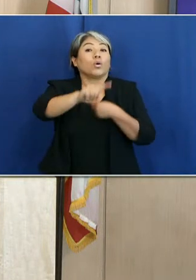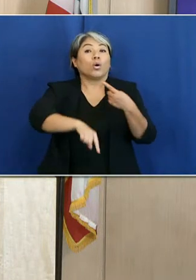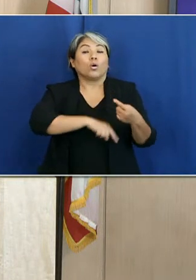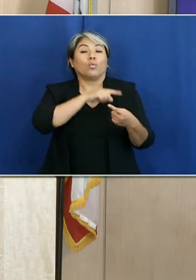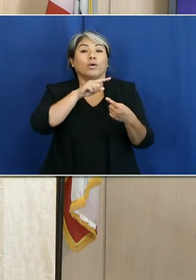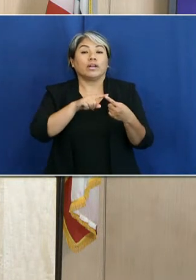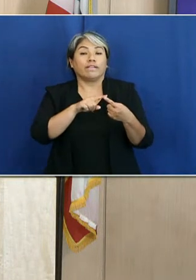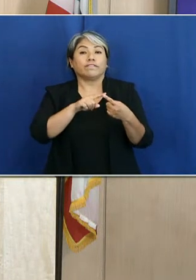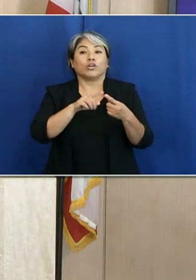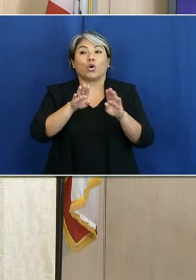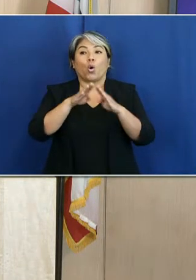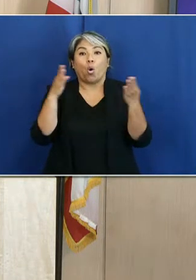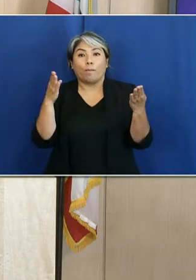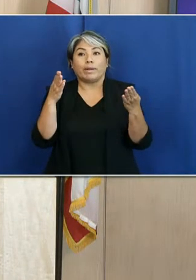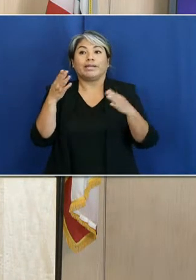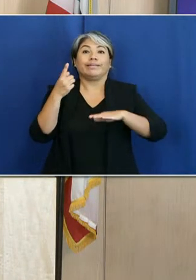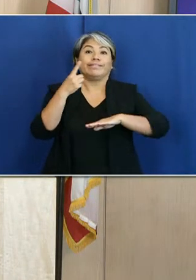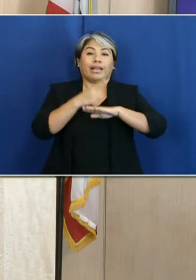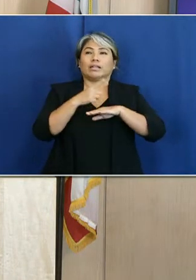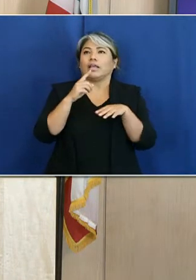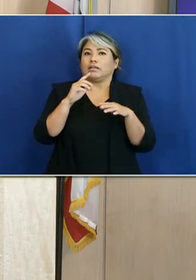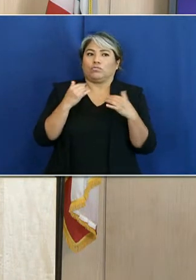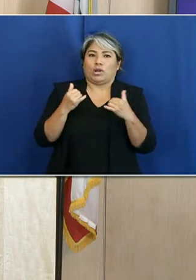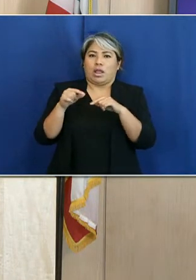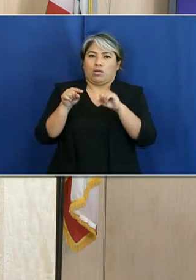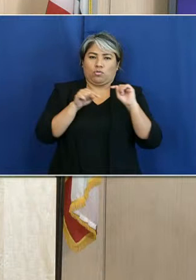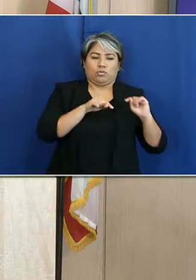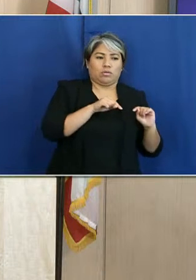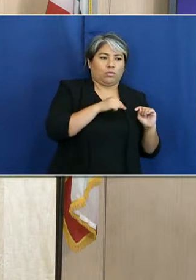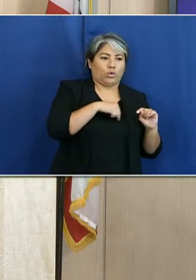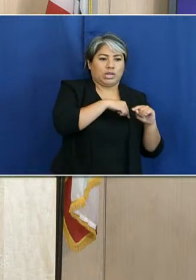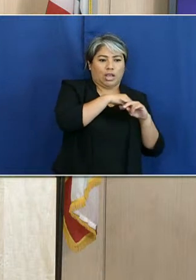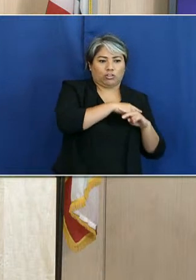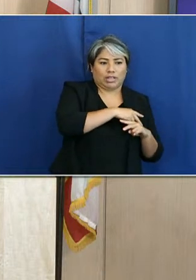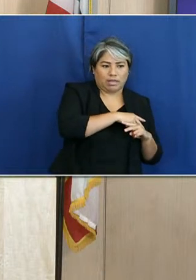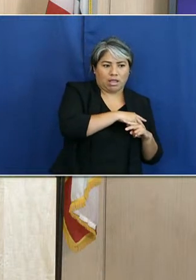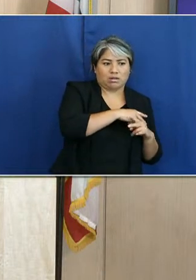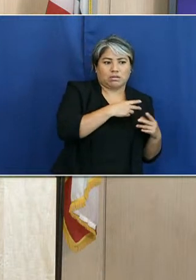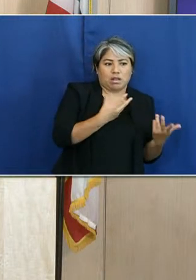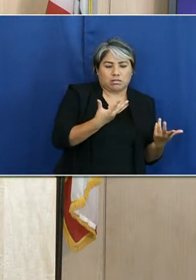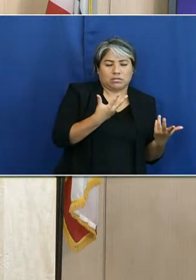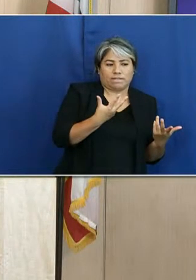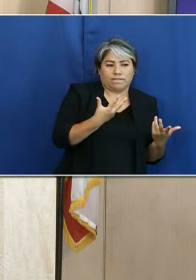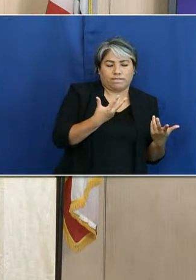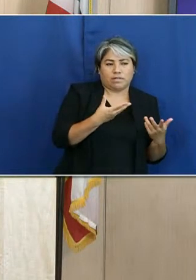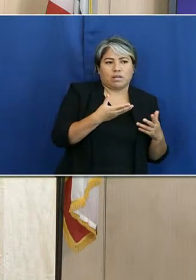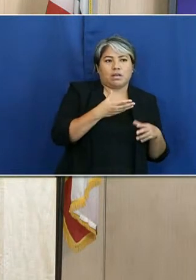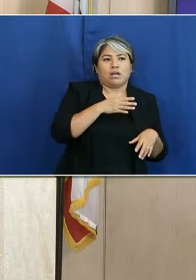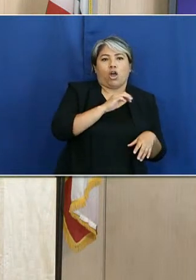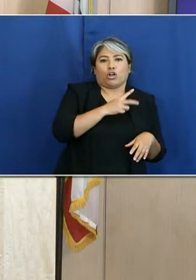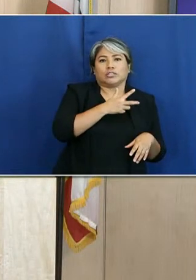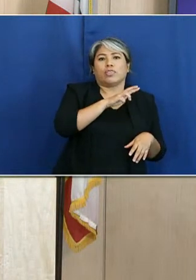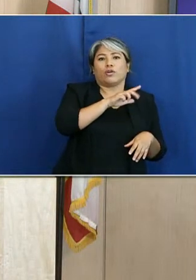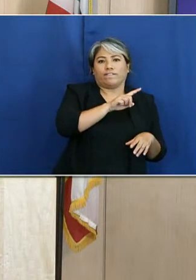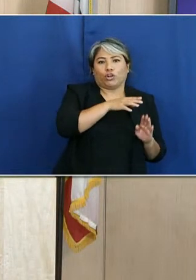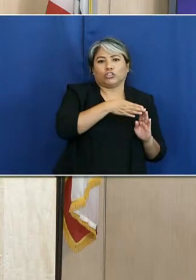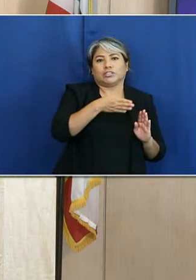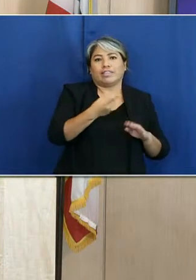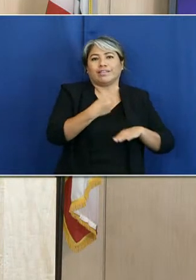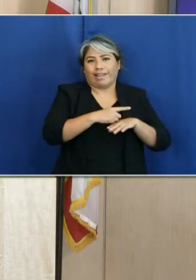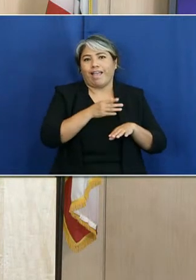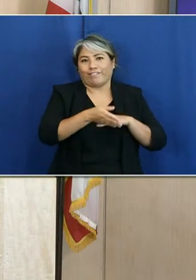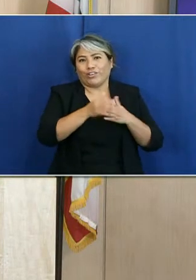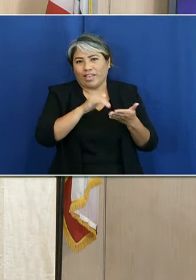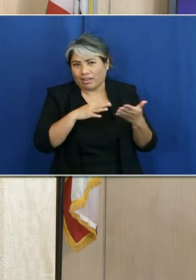whenever the opening date, and right now we've calculated that as of the day after August 31st, if we